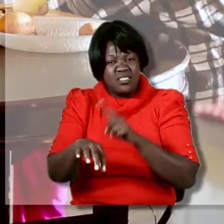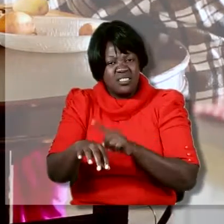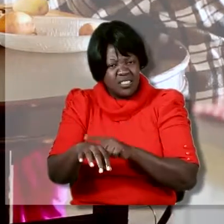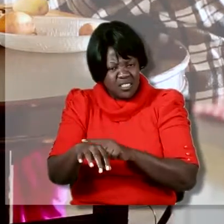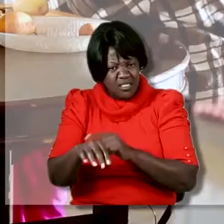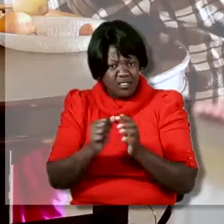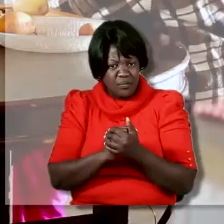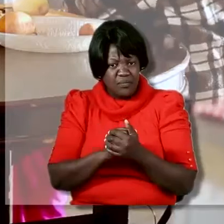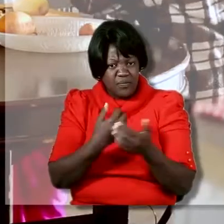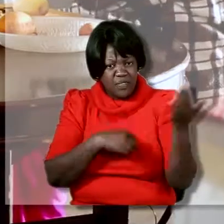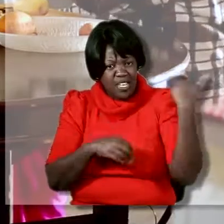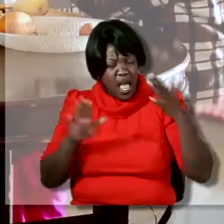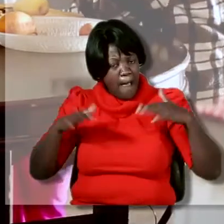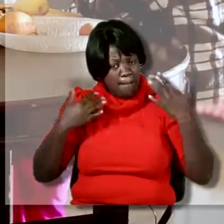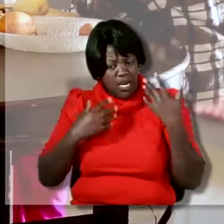and went.